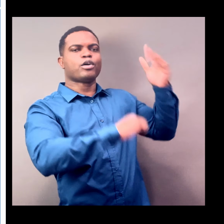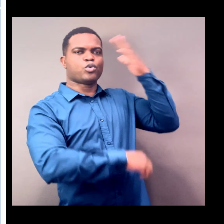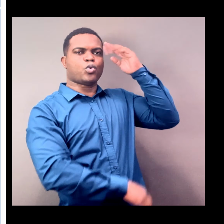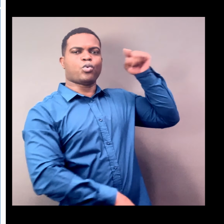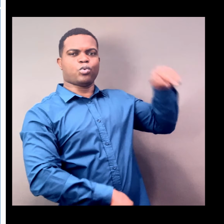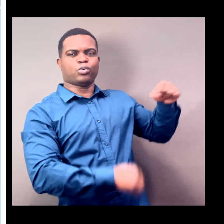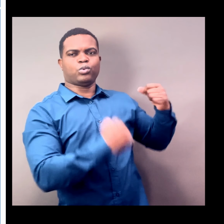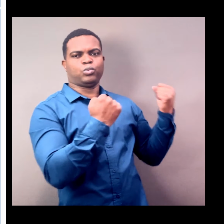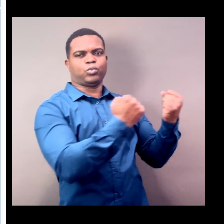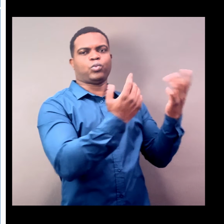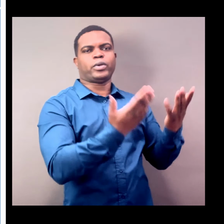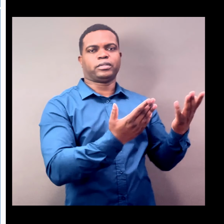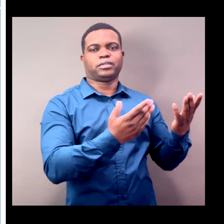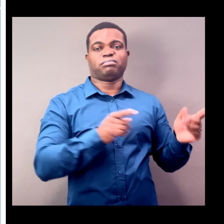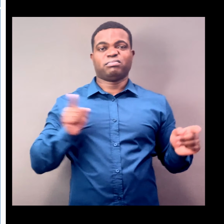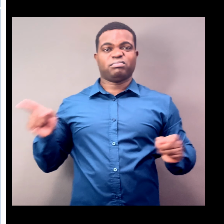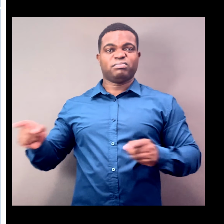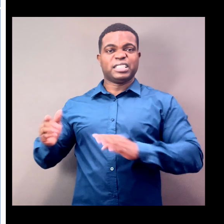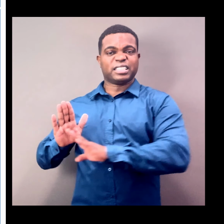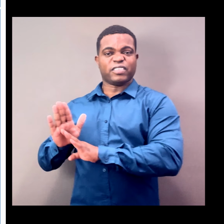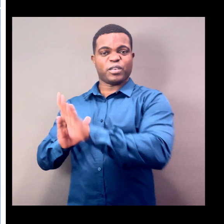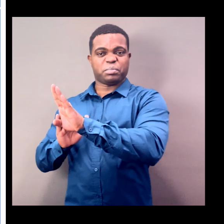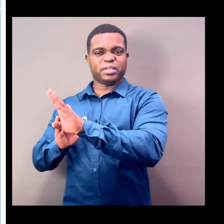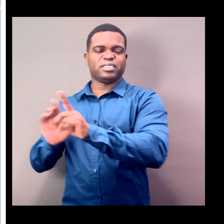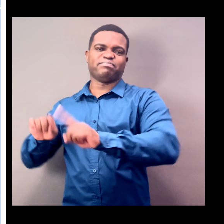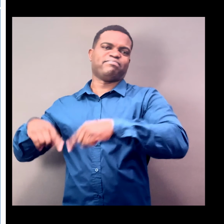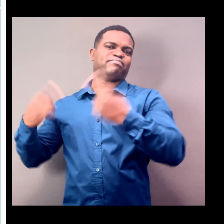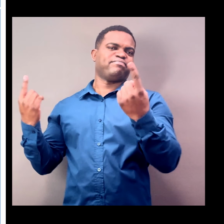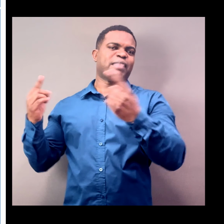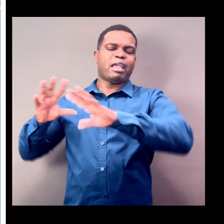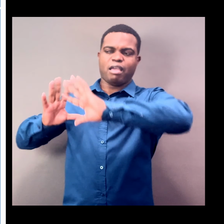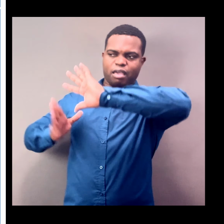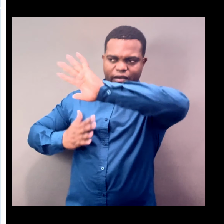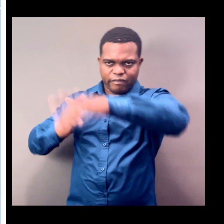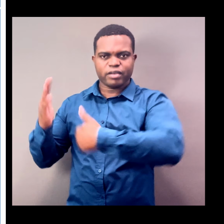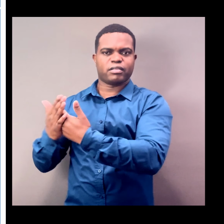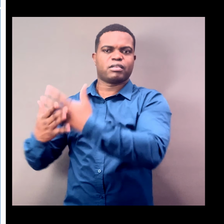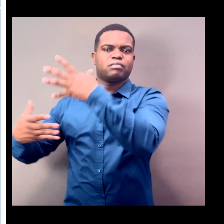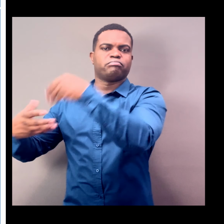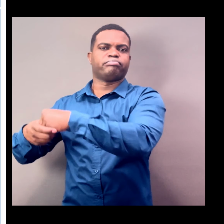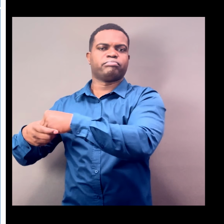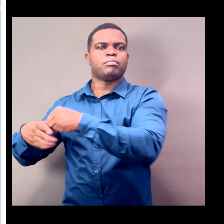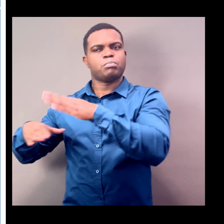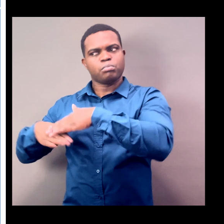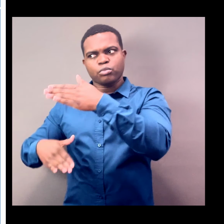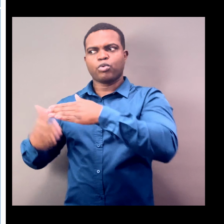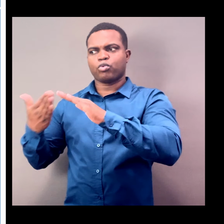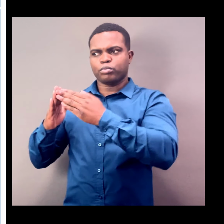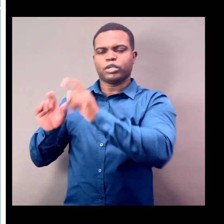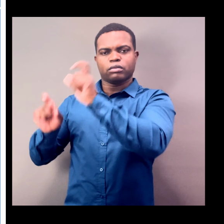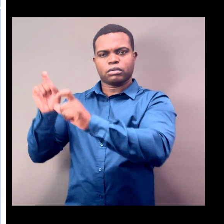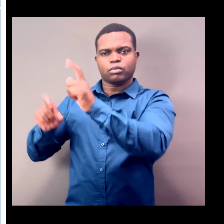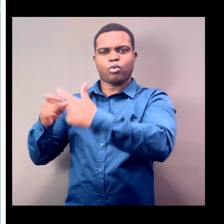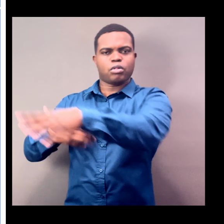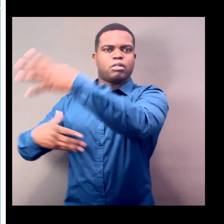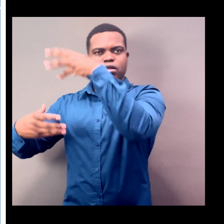community development also works towards making sure the overall affairs of the community